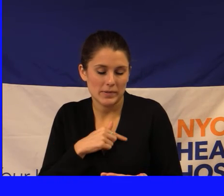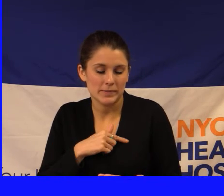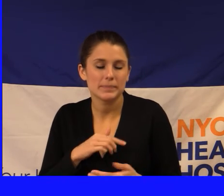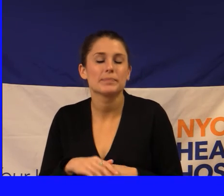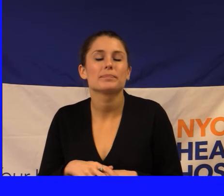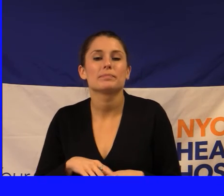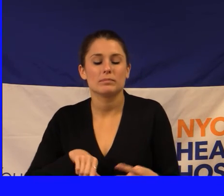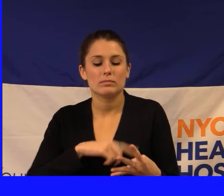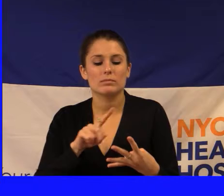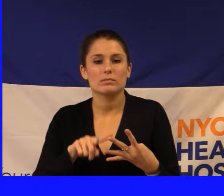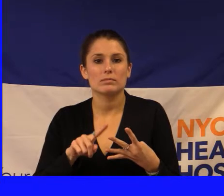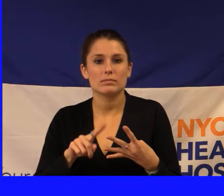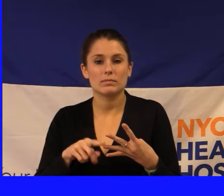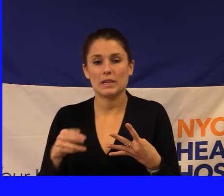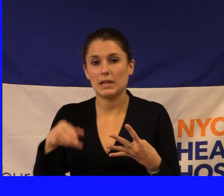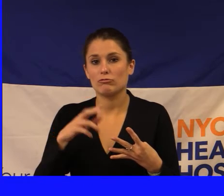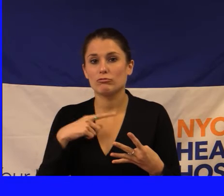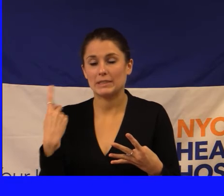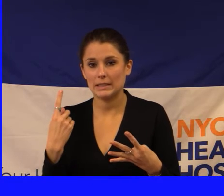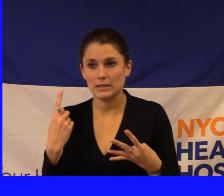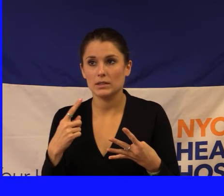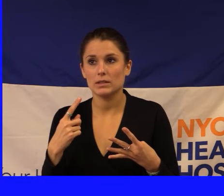high-risk patient